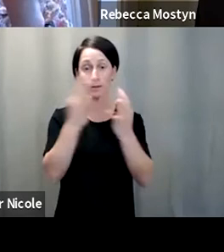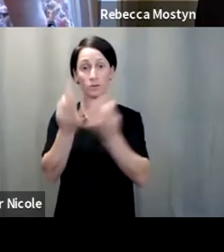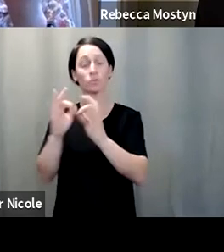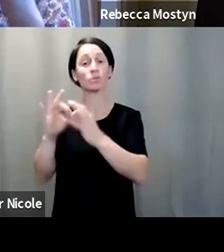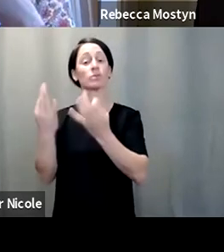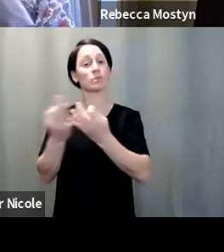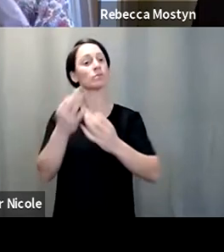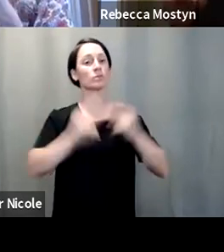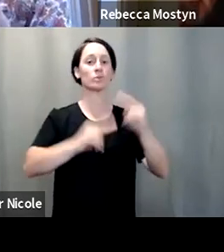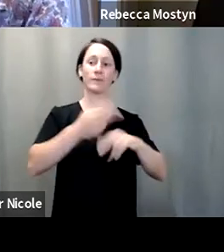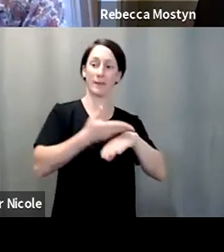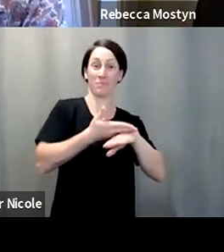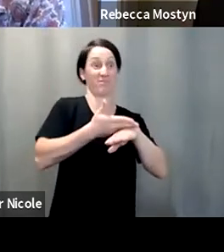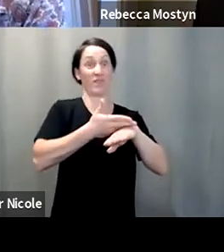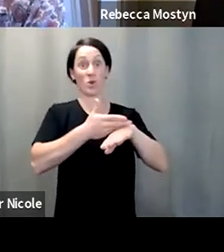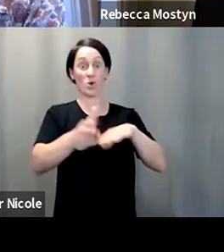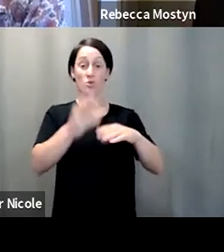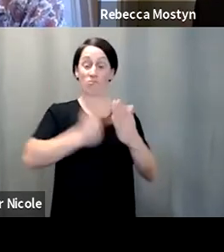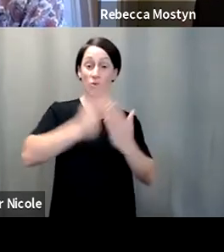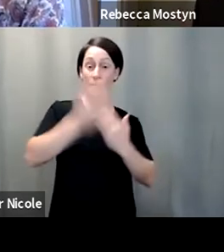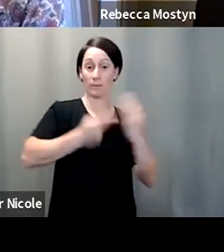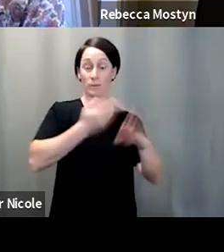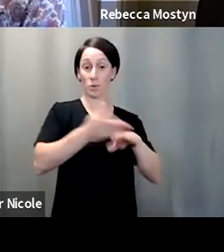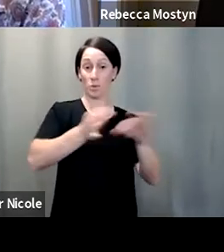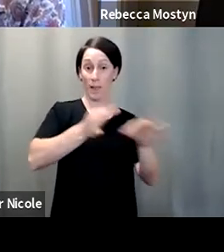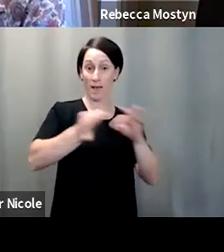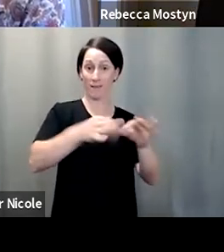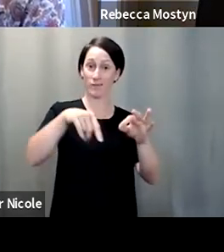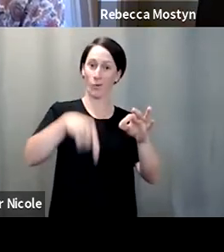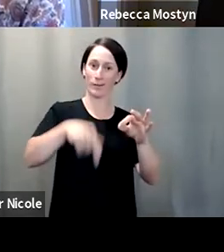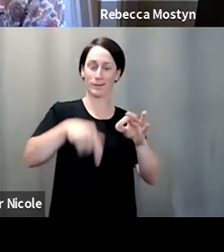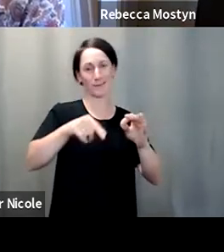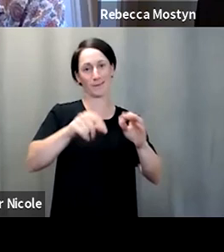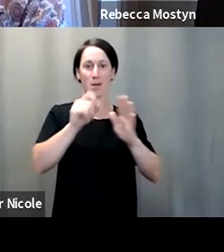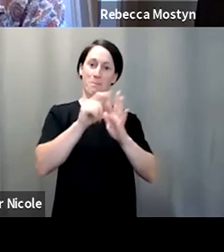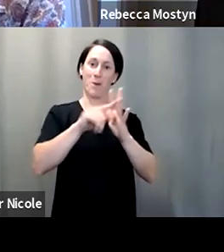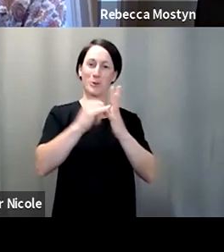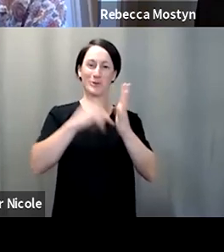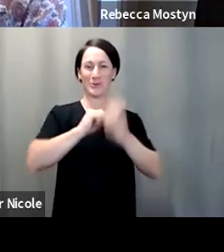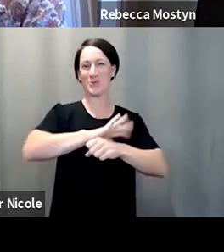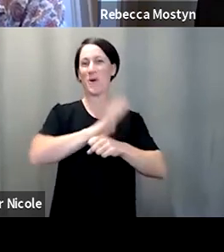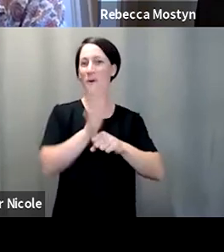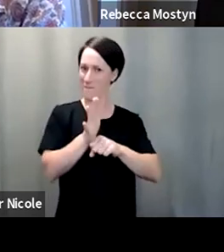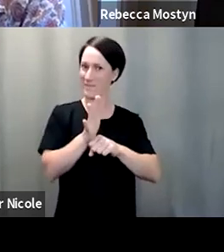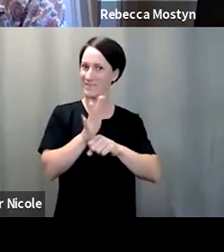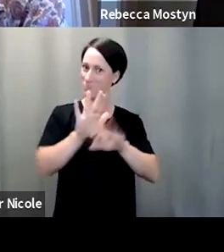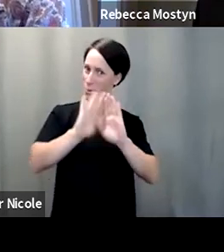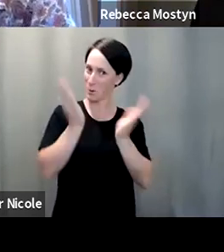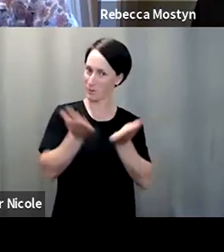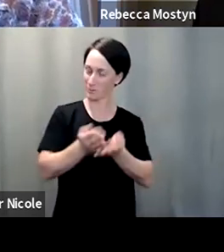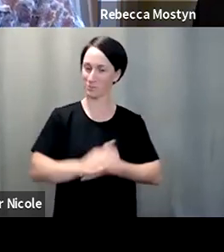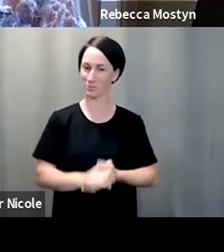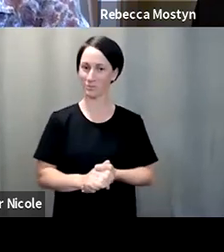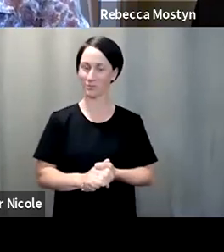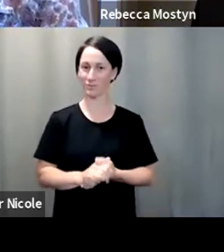working in this sort of, I guess, post-COVID context. So I can see the kinds of insights that the Audience Outlook Monitor